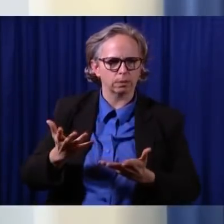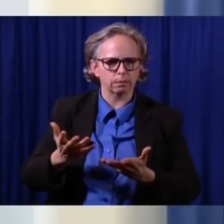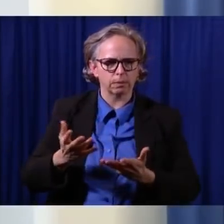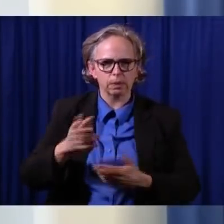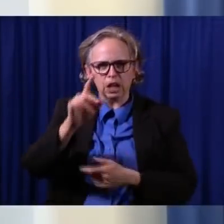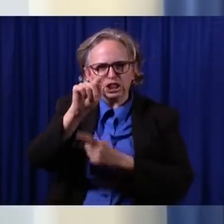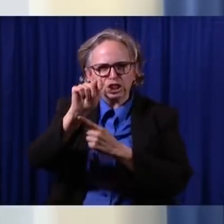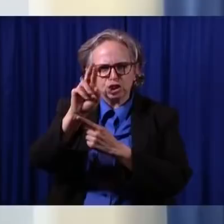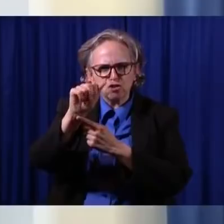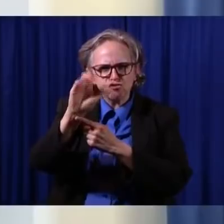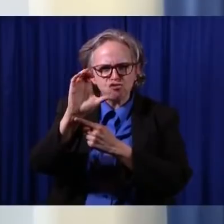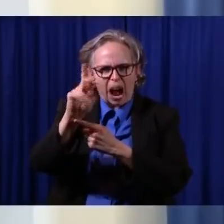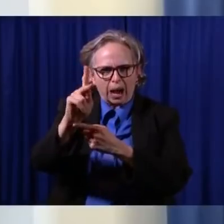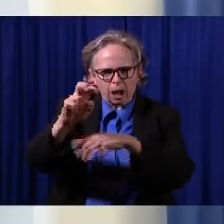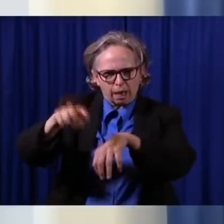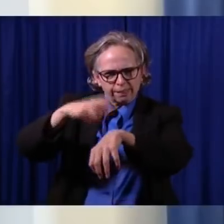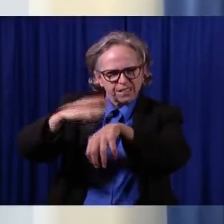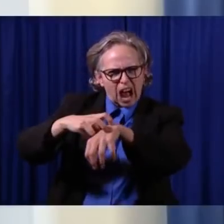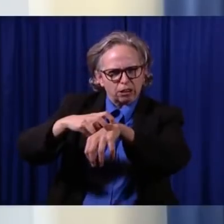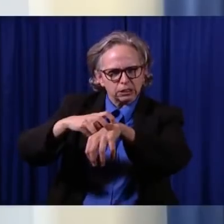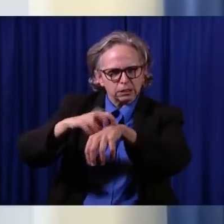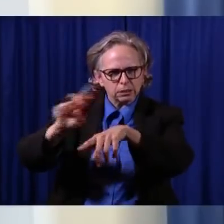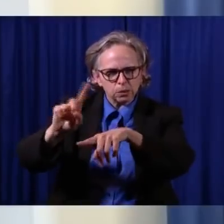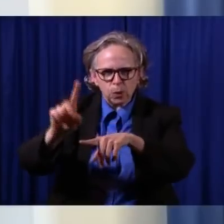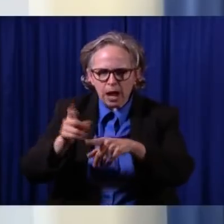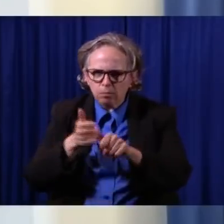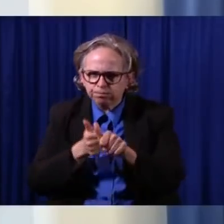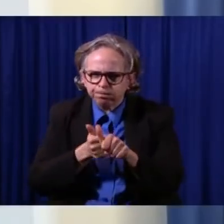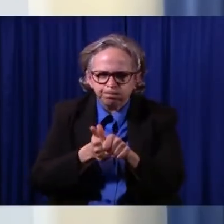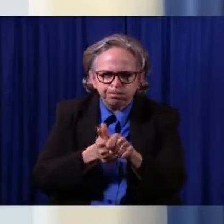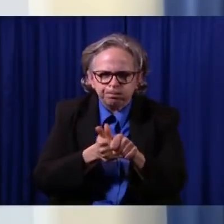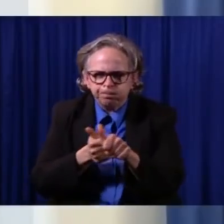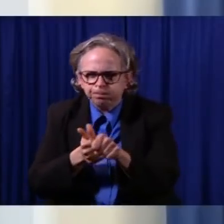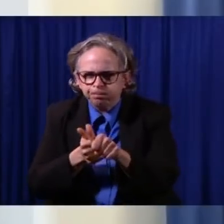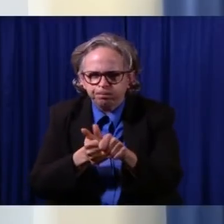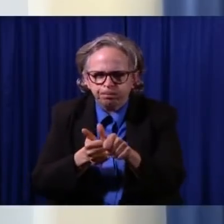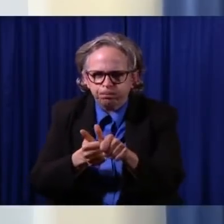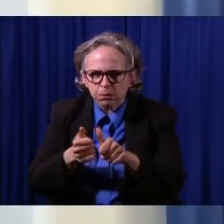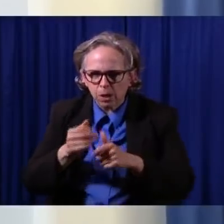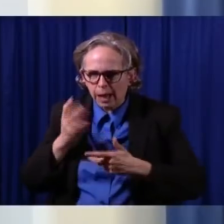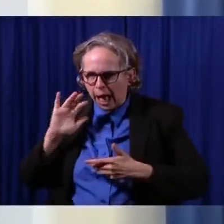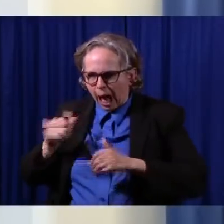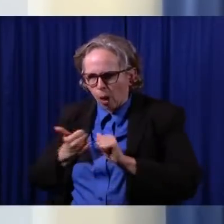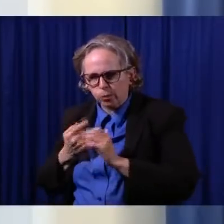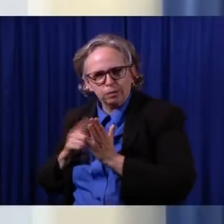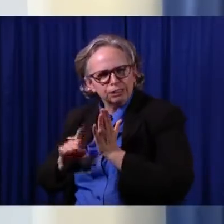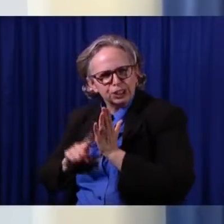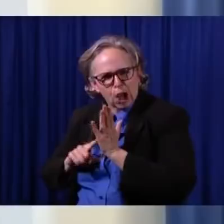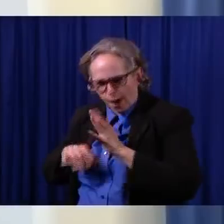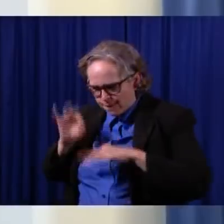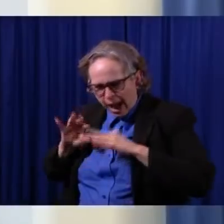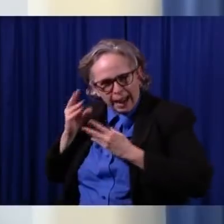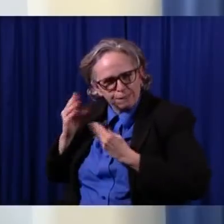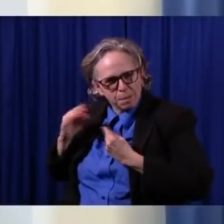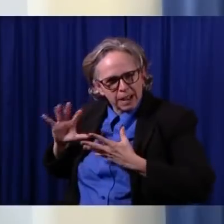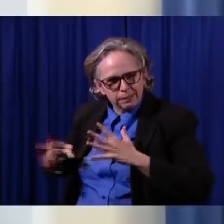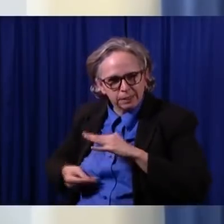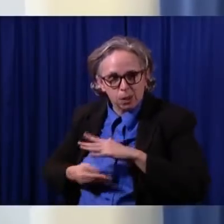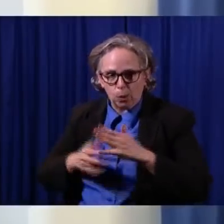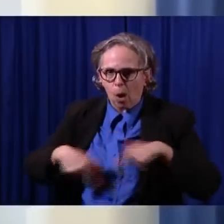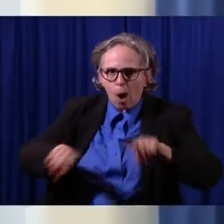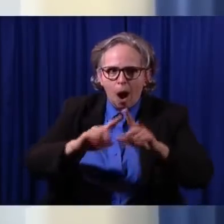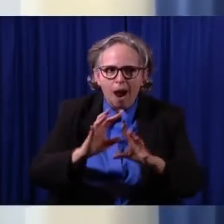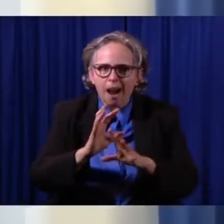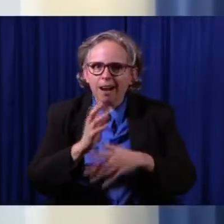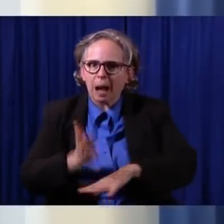and some of the research and data scientists behind it are really doing an amazing job. I think we've all learned about numbers and calculations